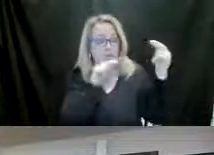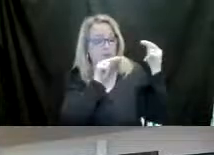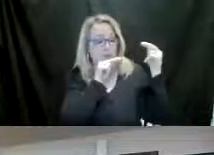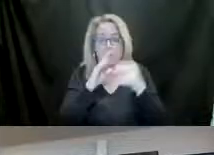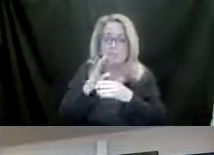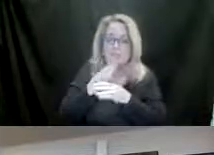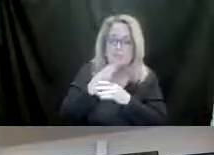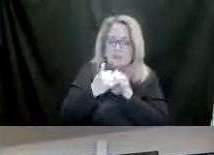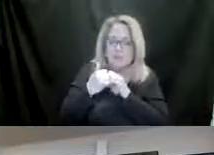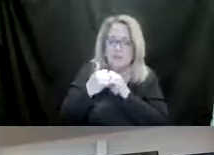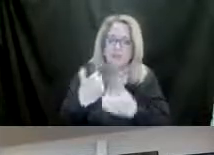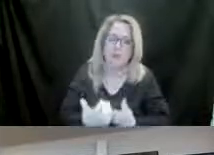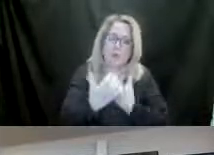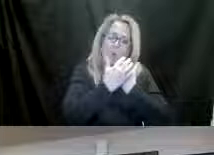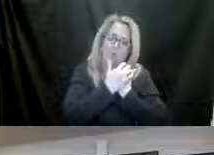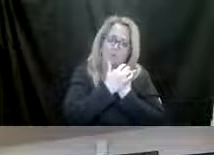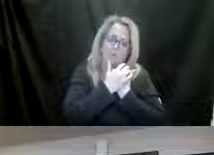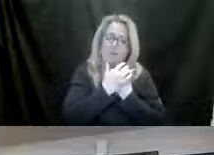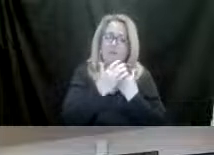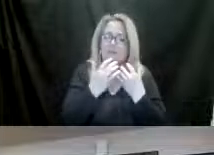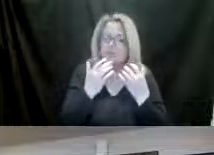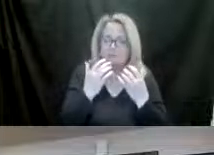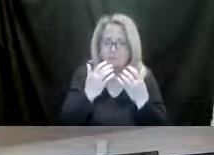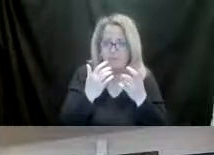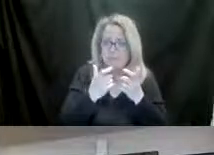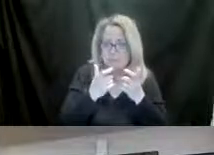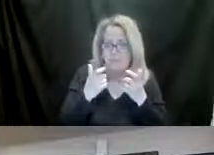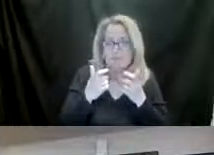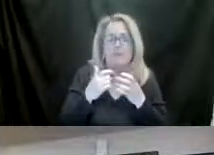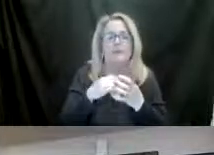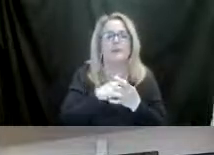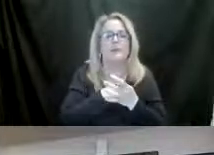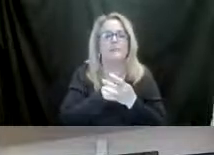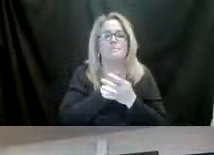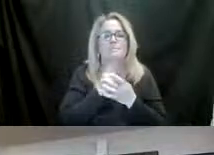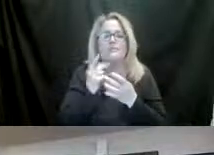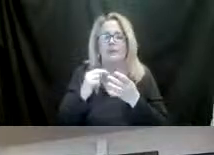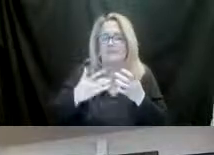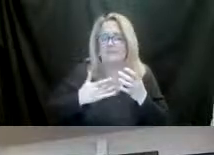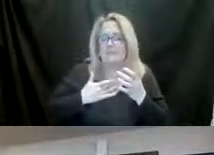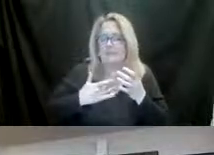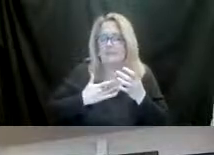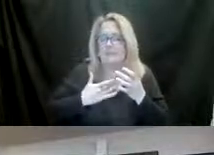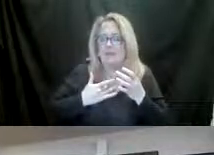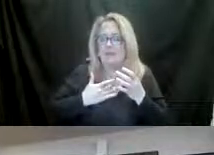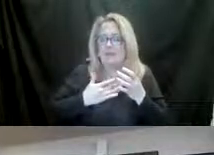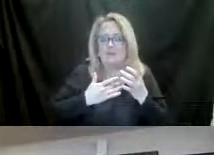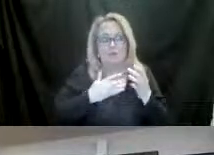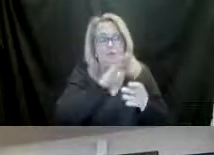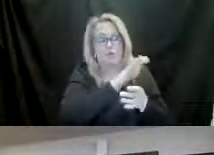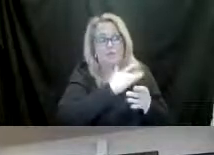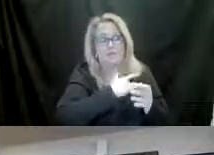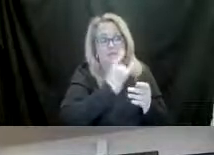together and being held. That's huge. And then identifying or feeling your own feelings, and then later